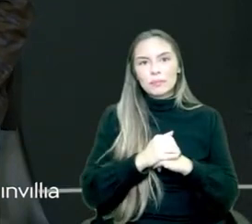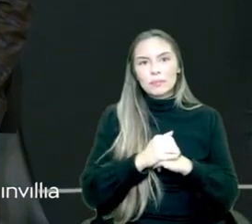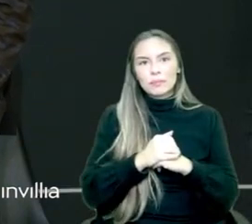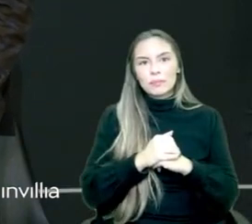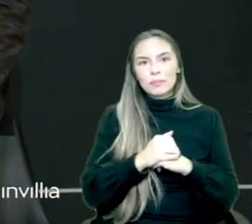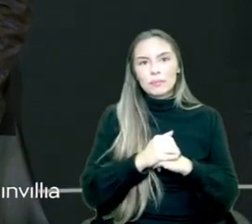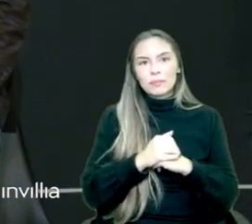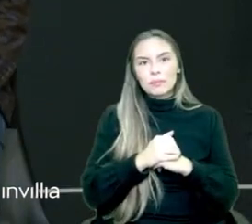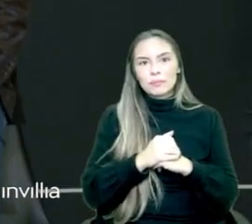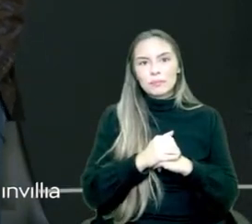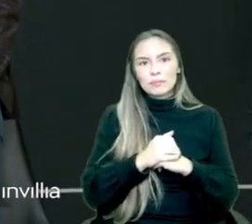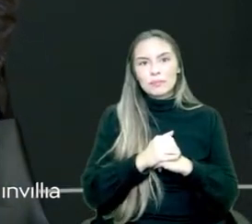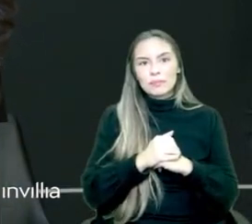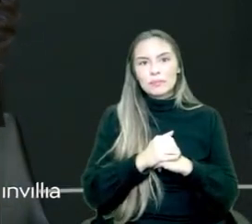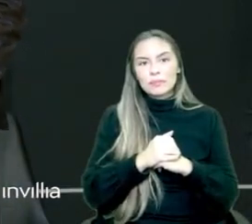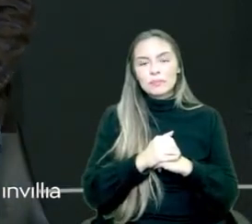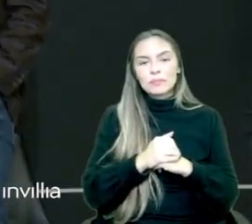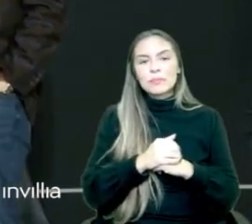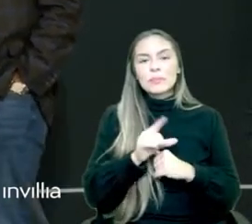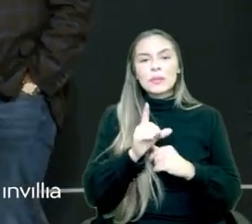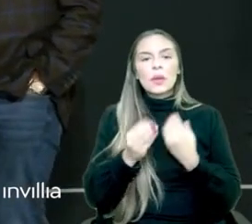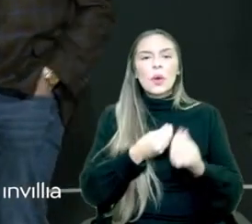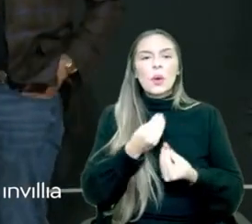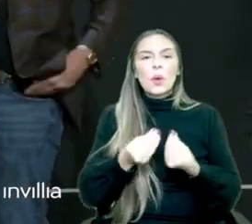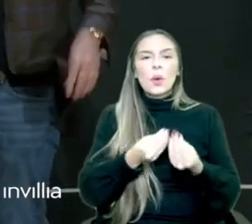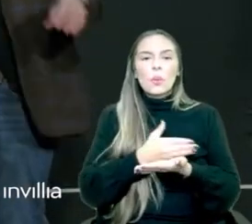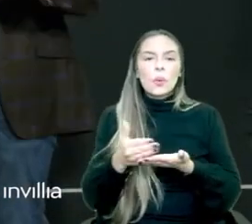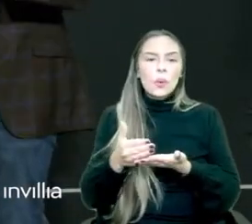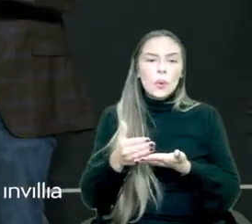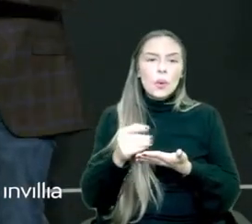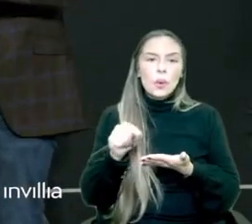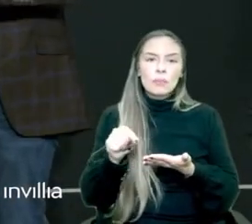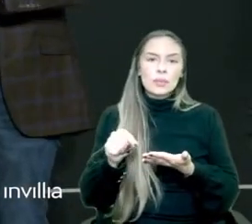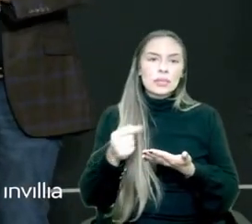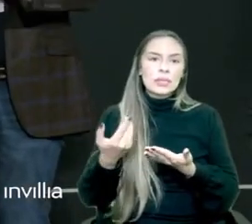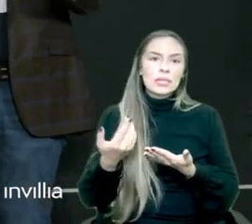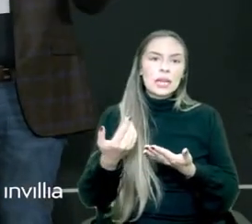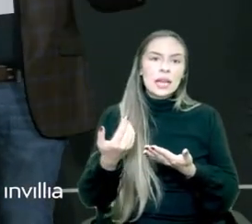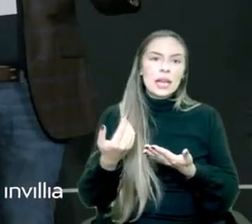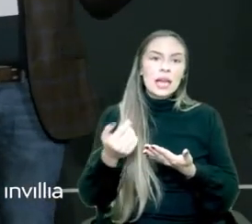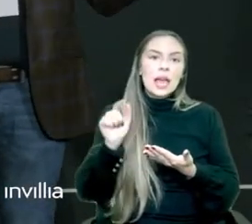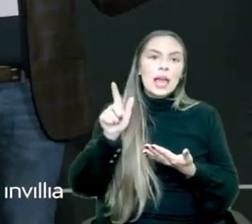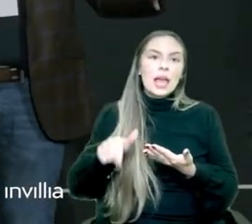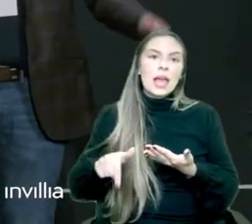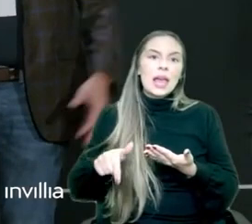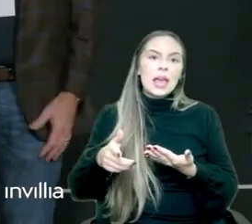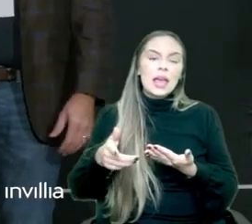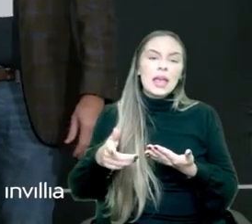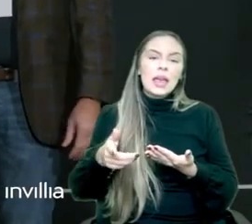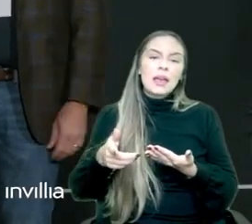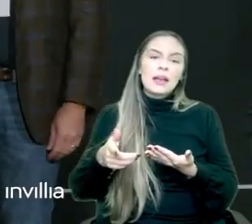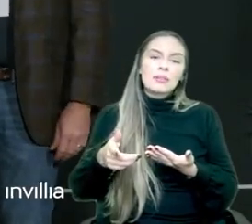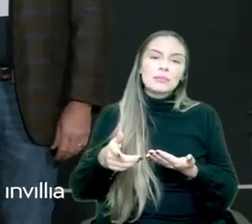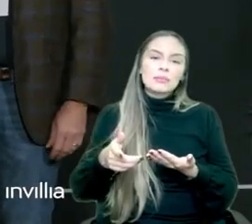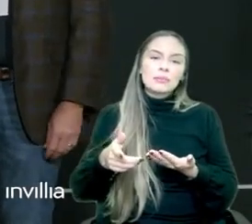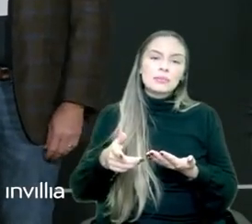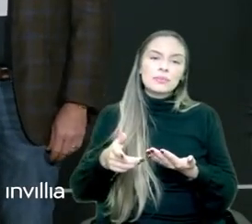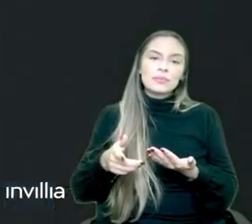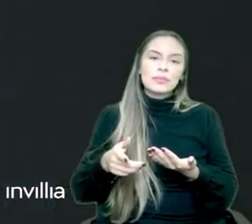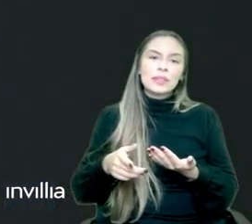So where do I start, and how much time do we have? So we're on, and I'm assuming